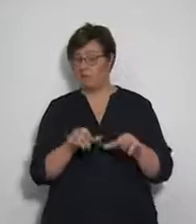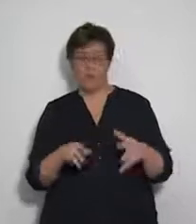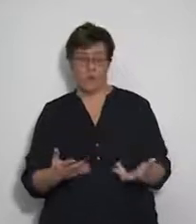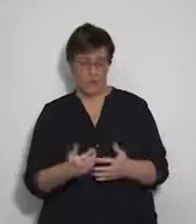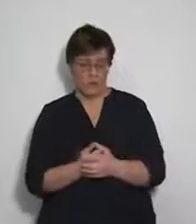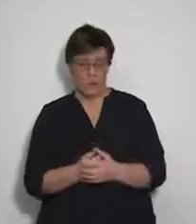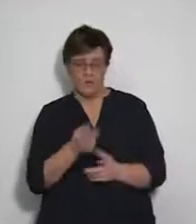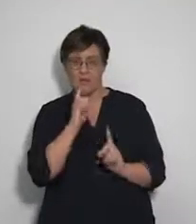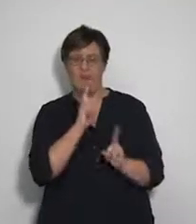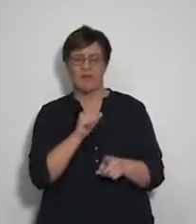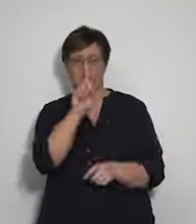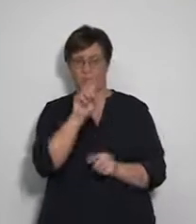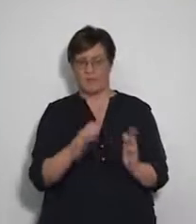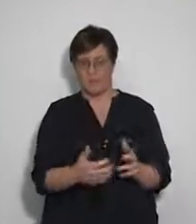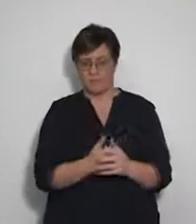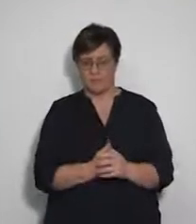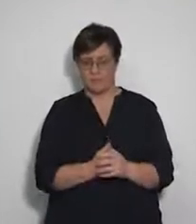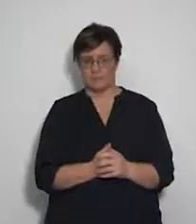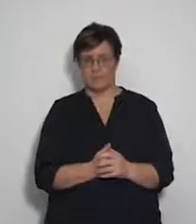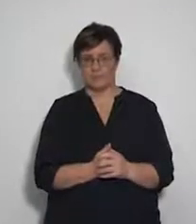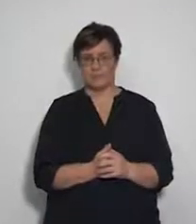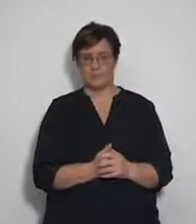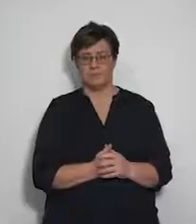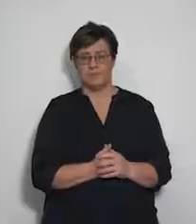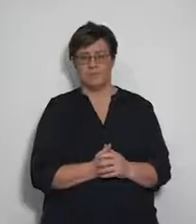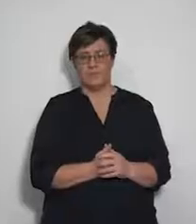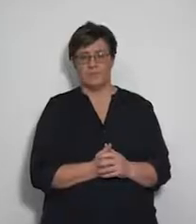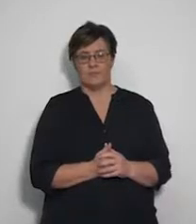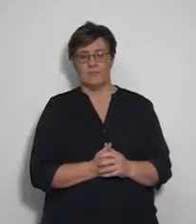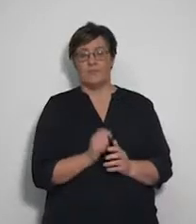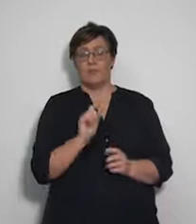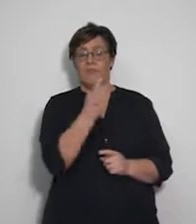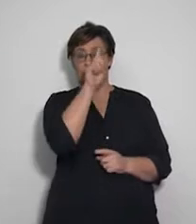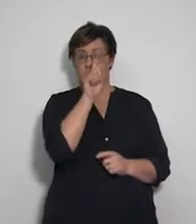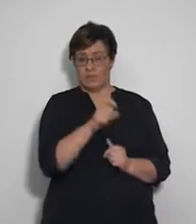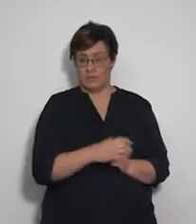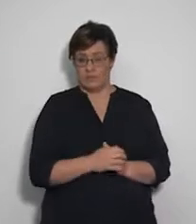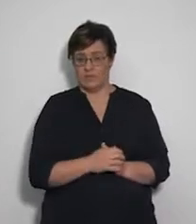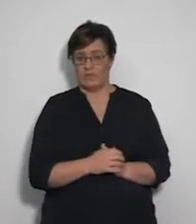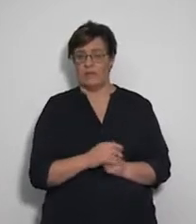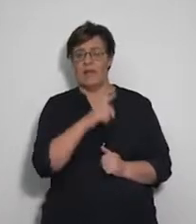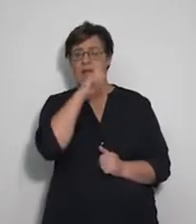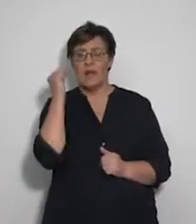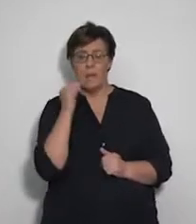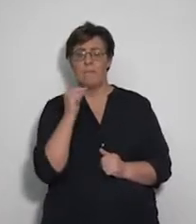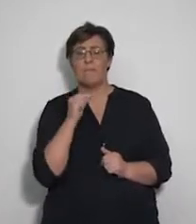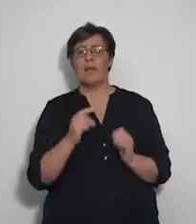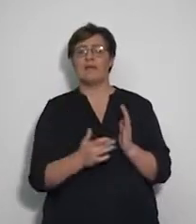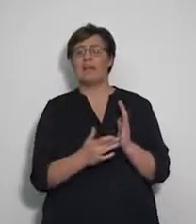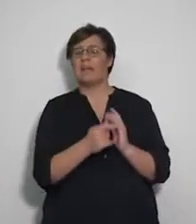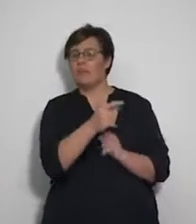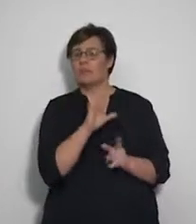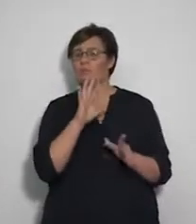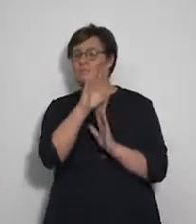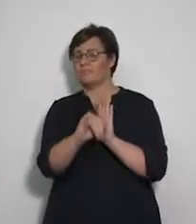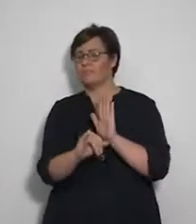how we answer a question on that. So the first question on this, name the technique that was